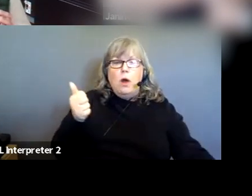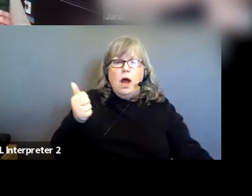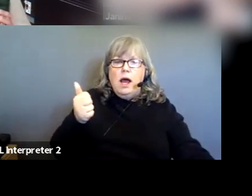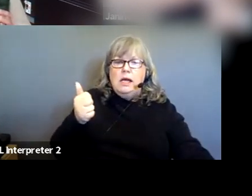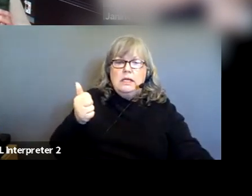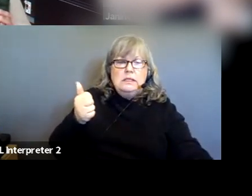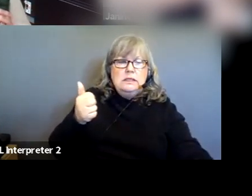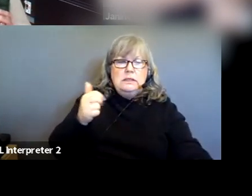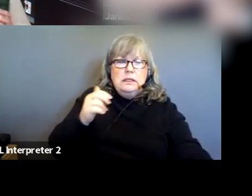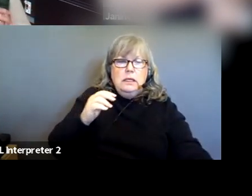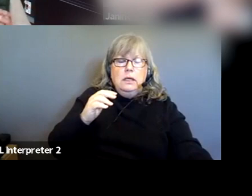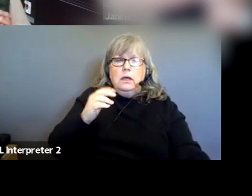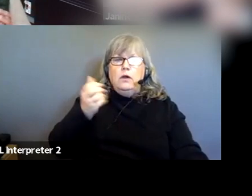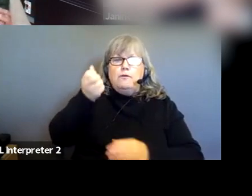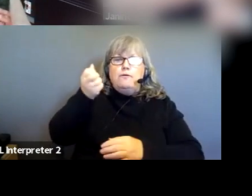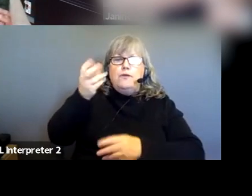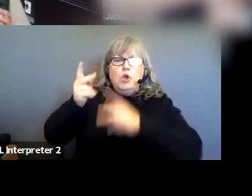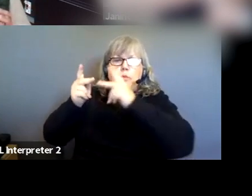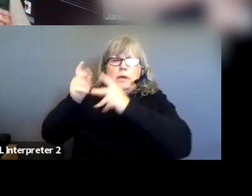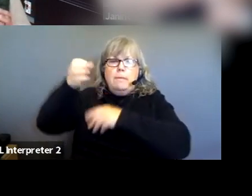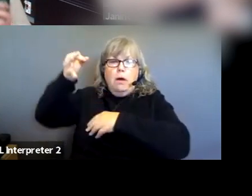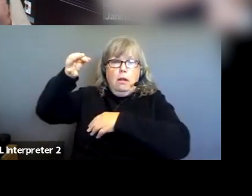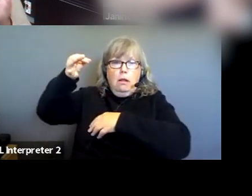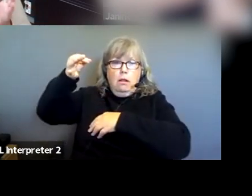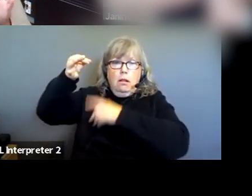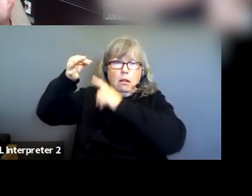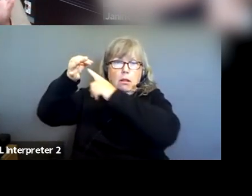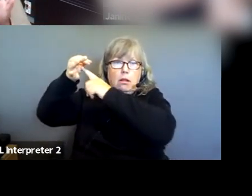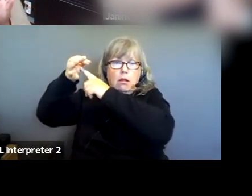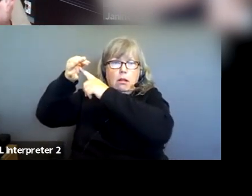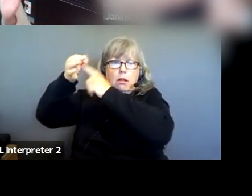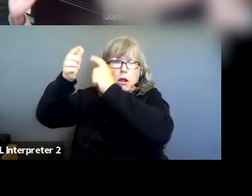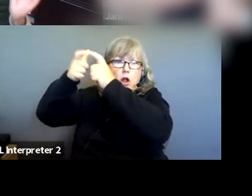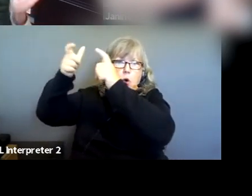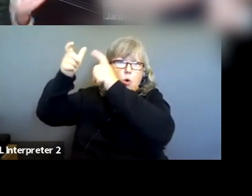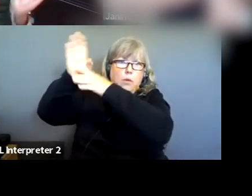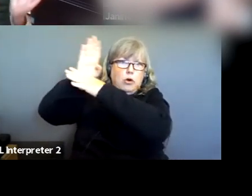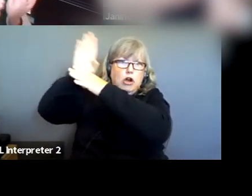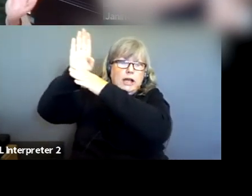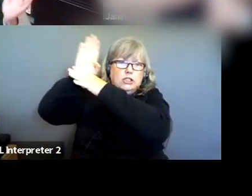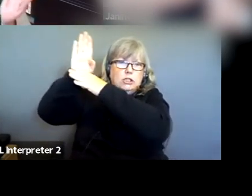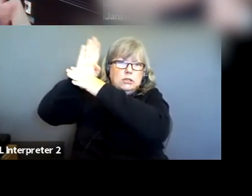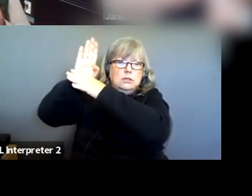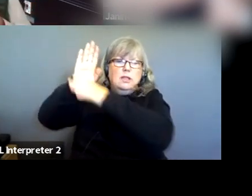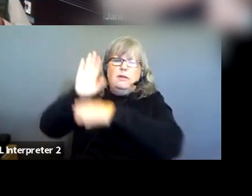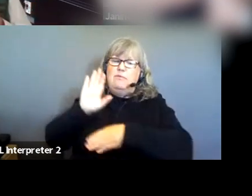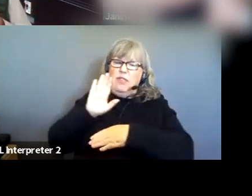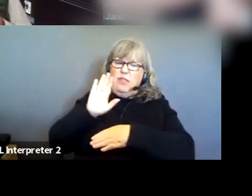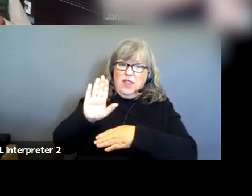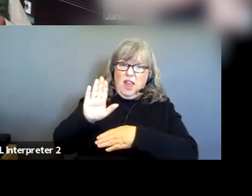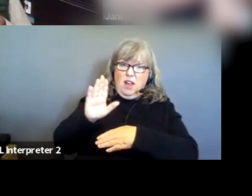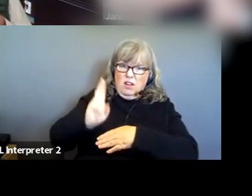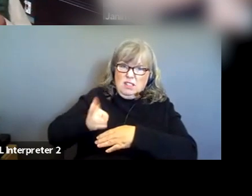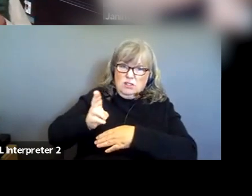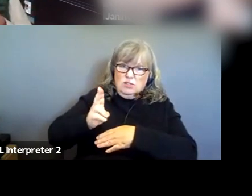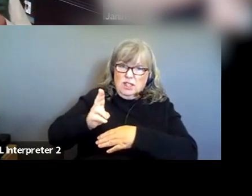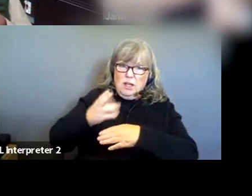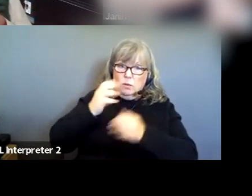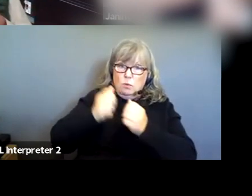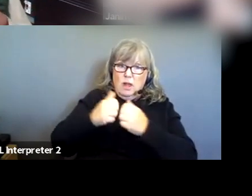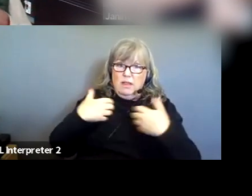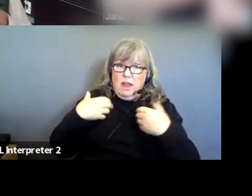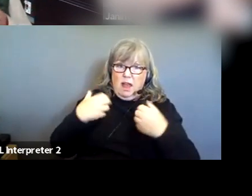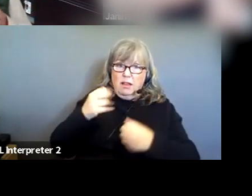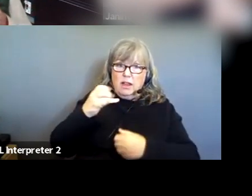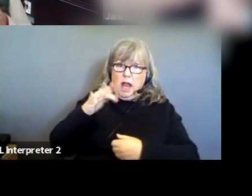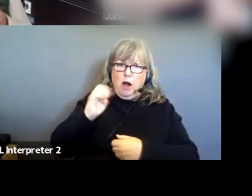gets concentrated in large corporations, which their track record in the healthcare field in particular